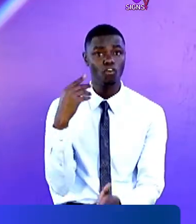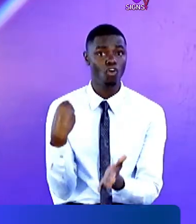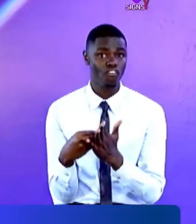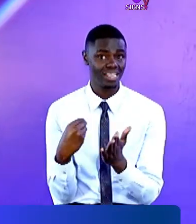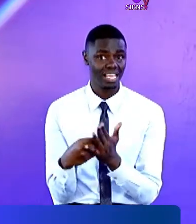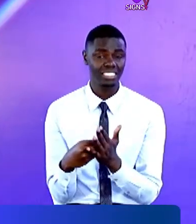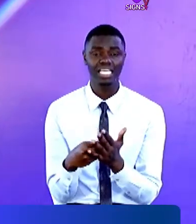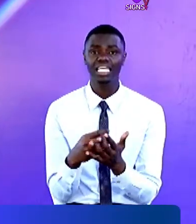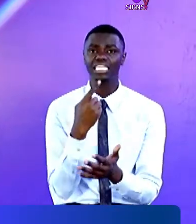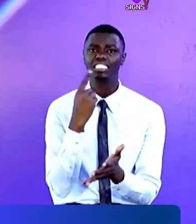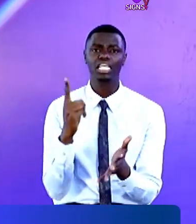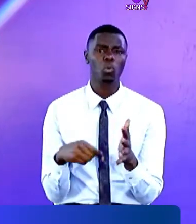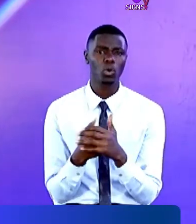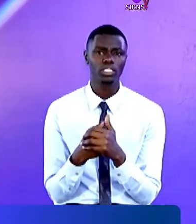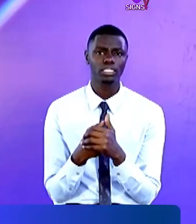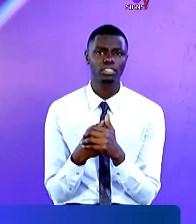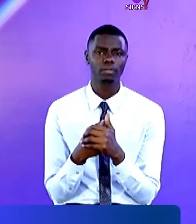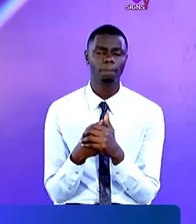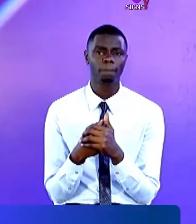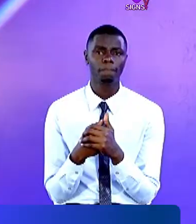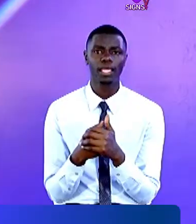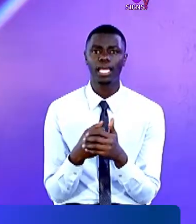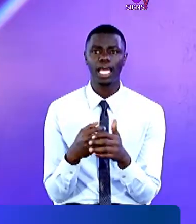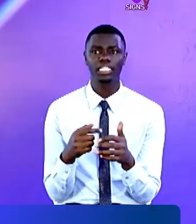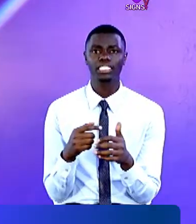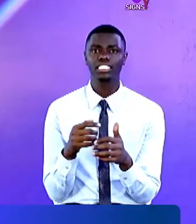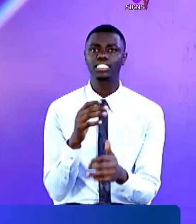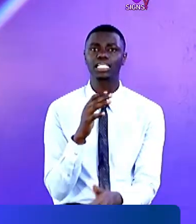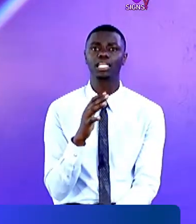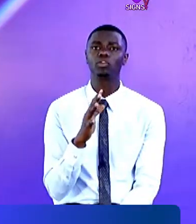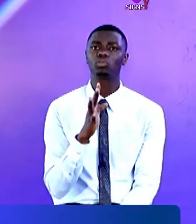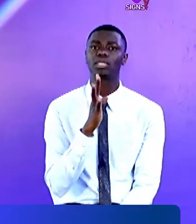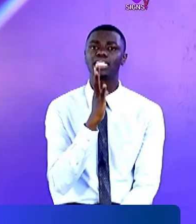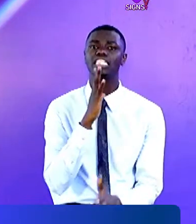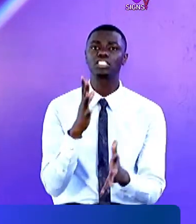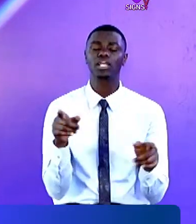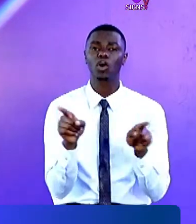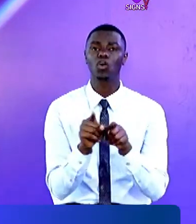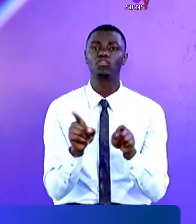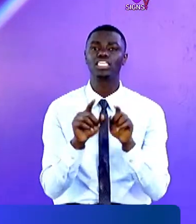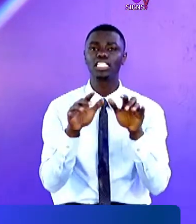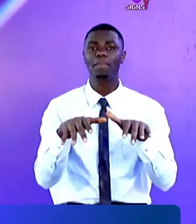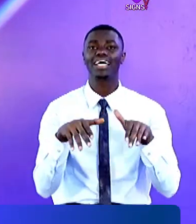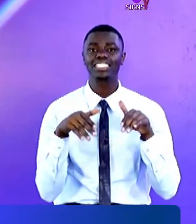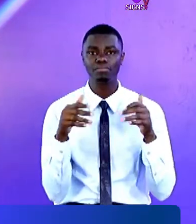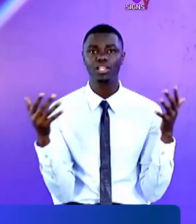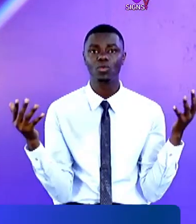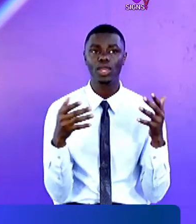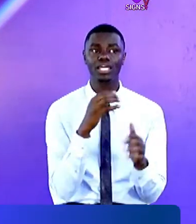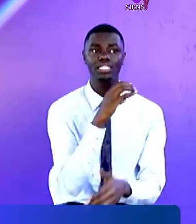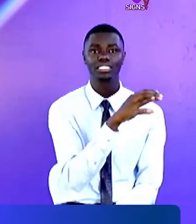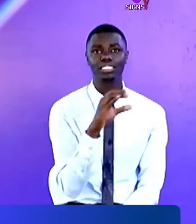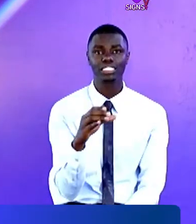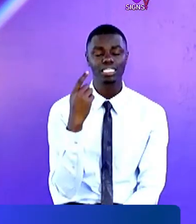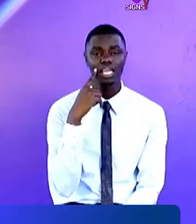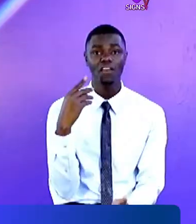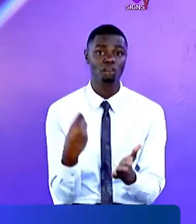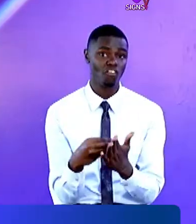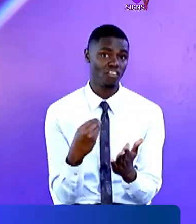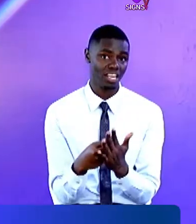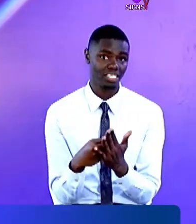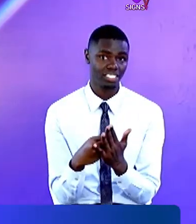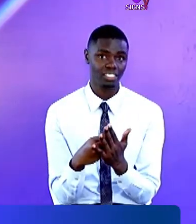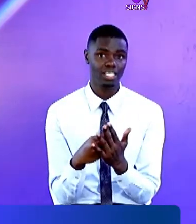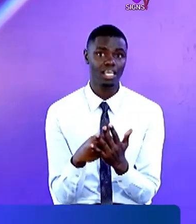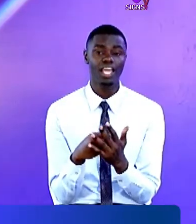is claiming to be a speaker of the same assembly where is a CC for finance,